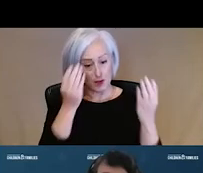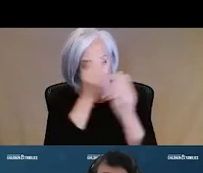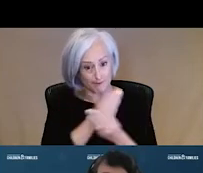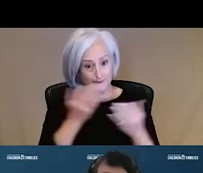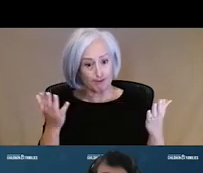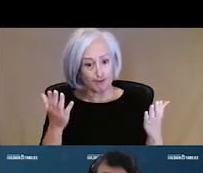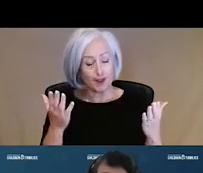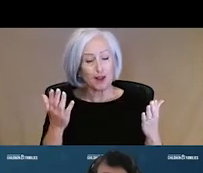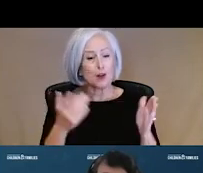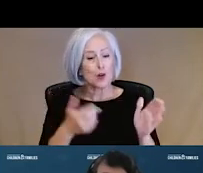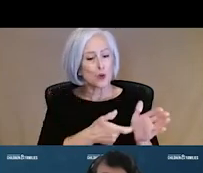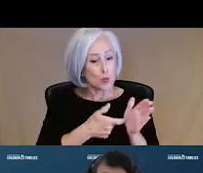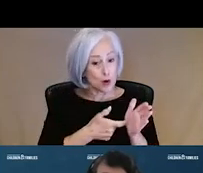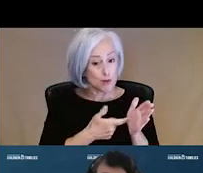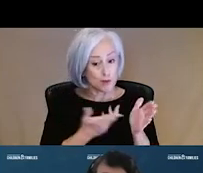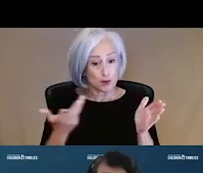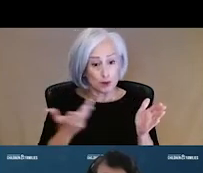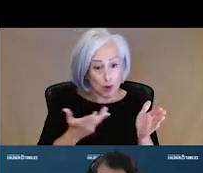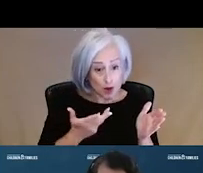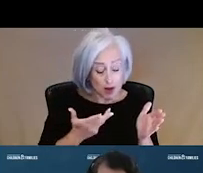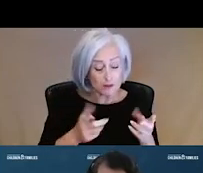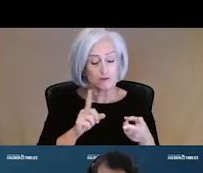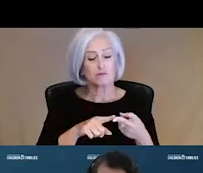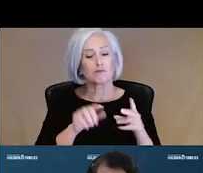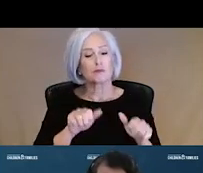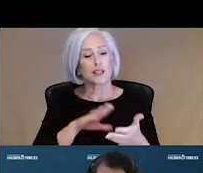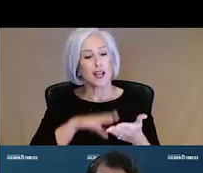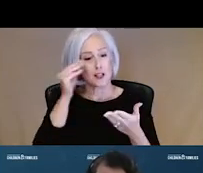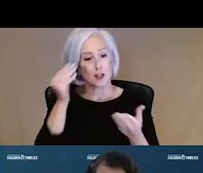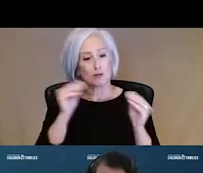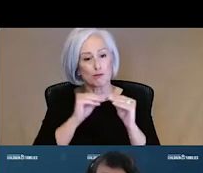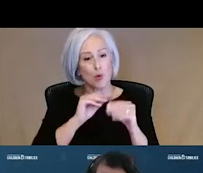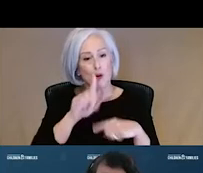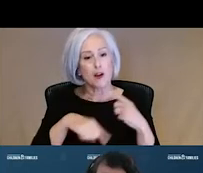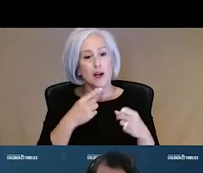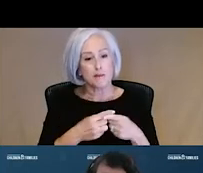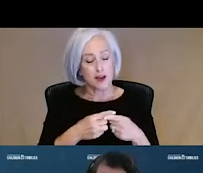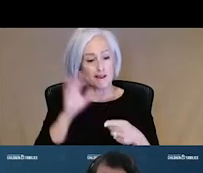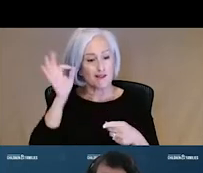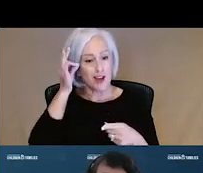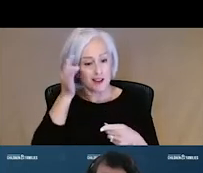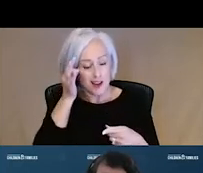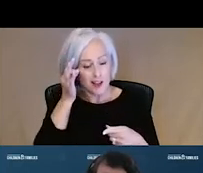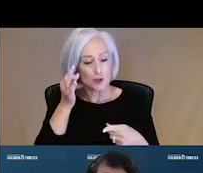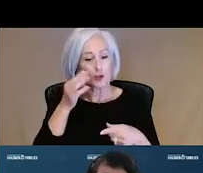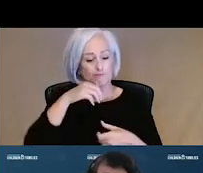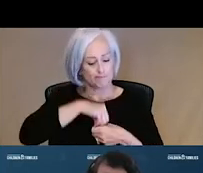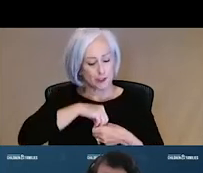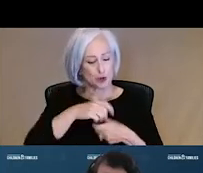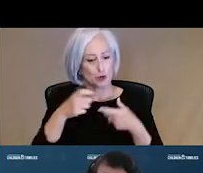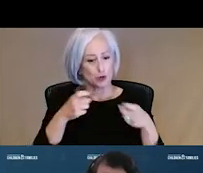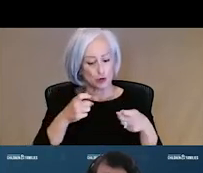learn more about the important financial internal controls that each agency should have in place as federal grant